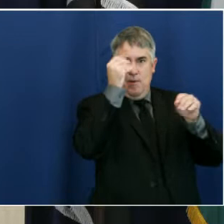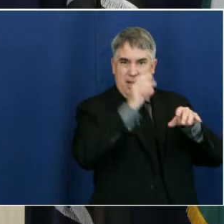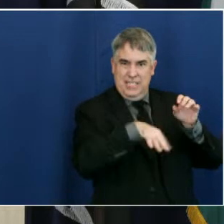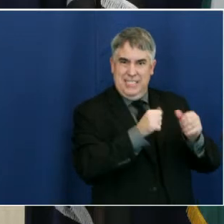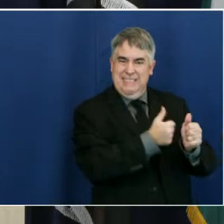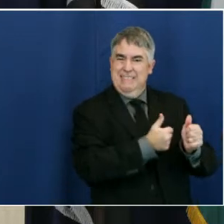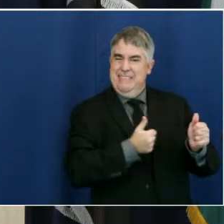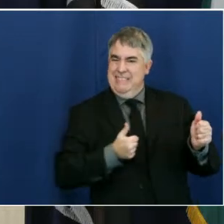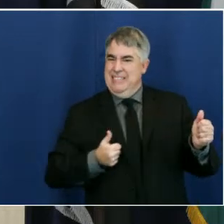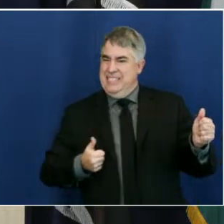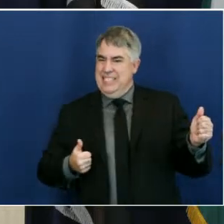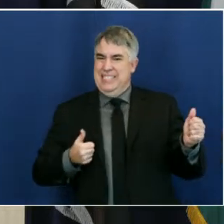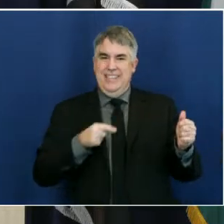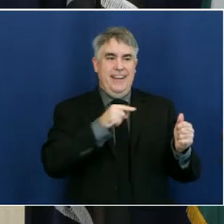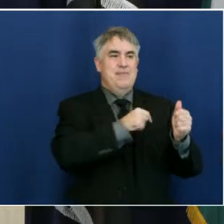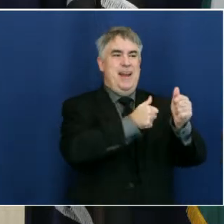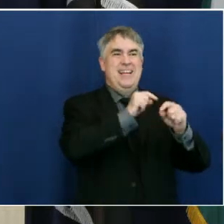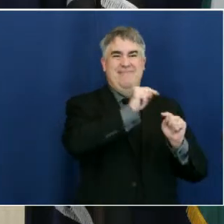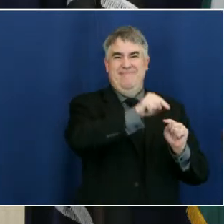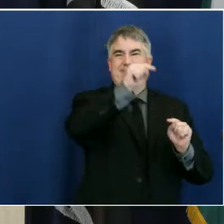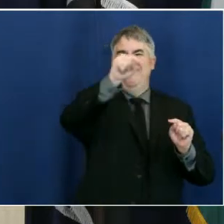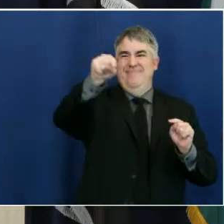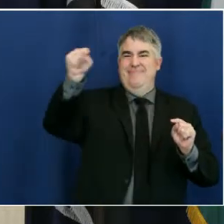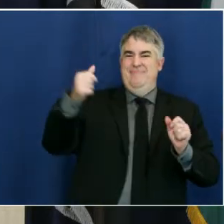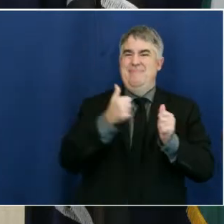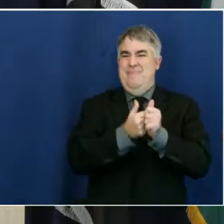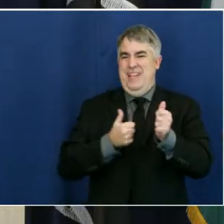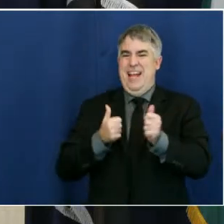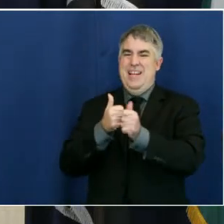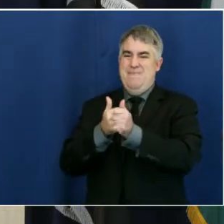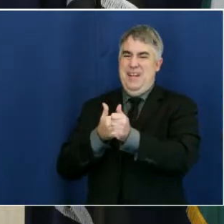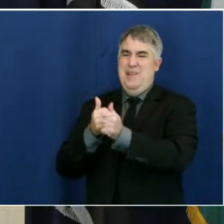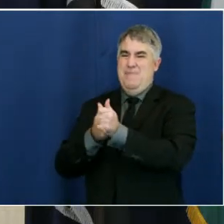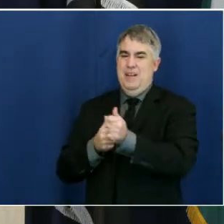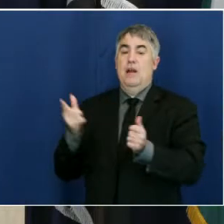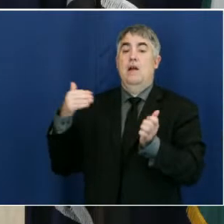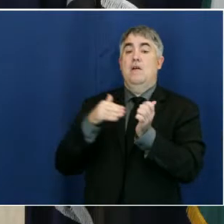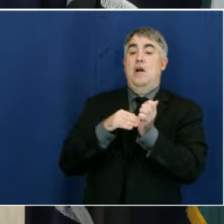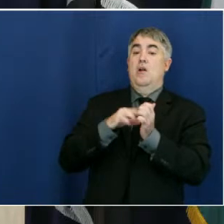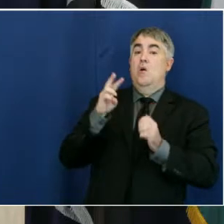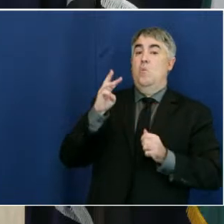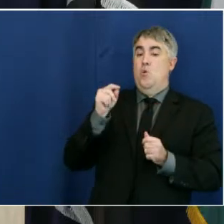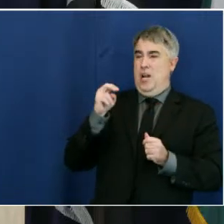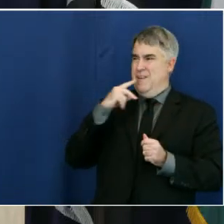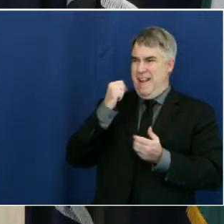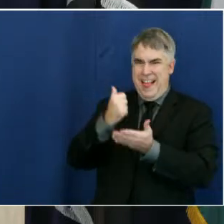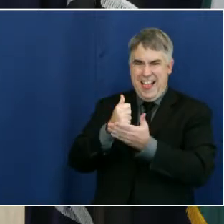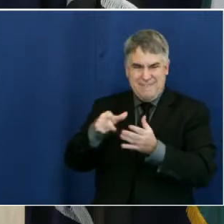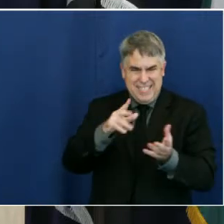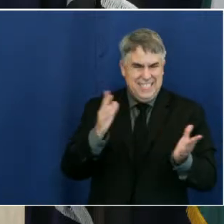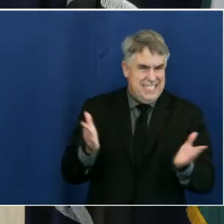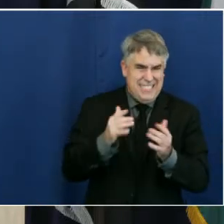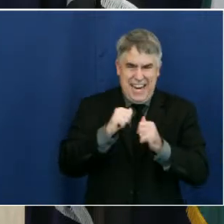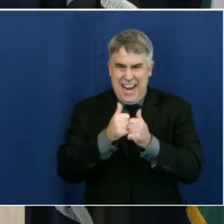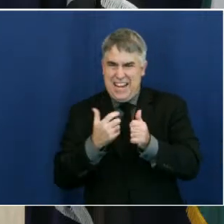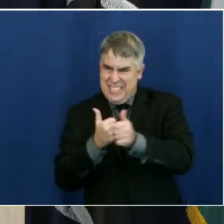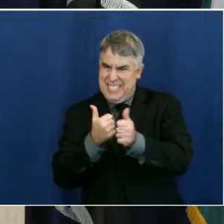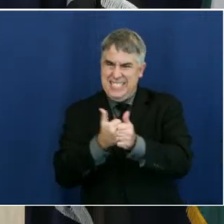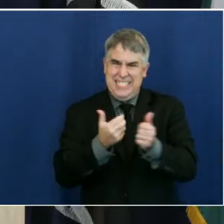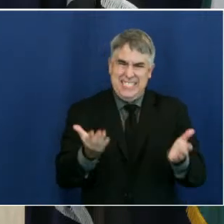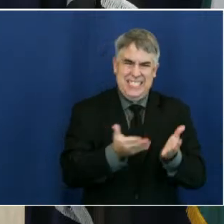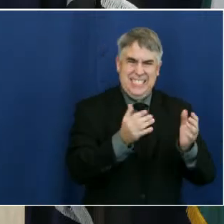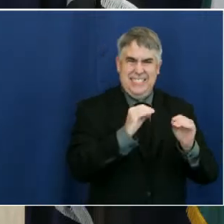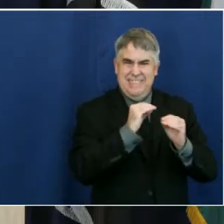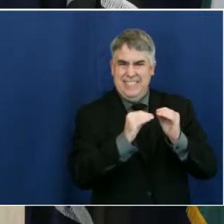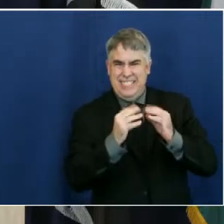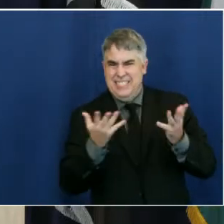getting that data updated. And so we know the number of doses administered is considerably higher than what's showing on the dashboard. But again, we